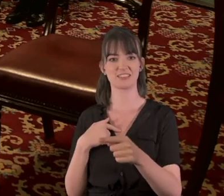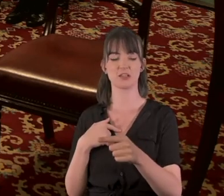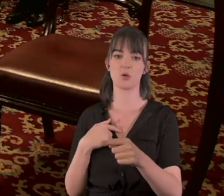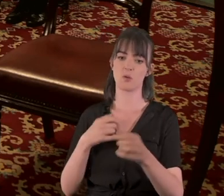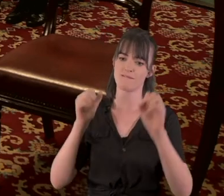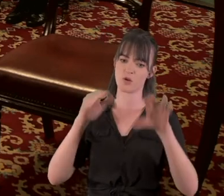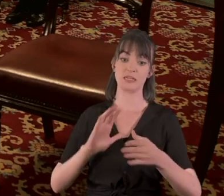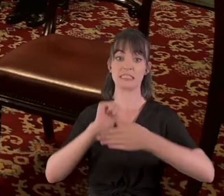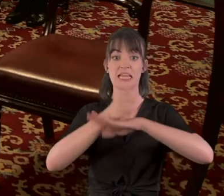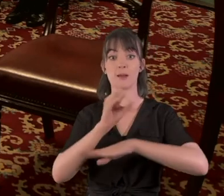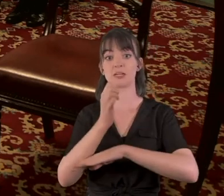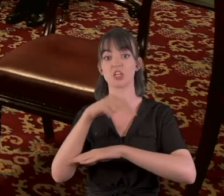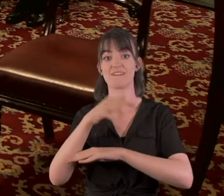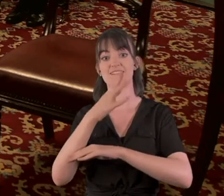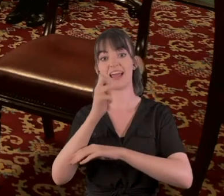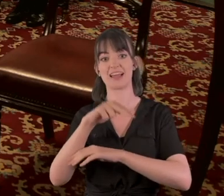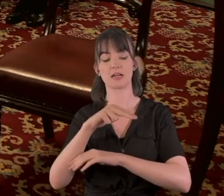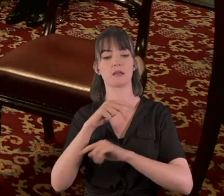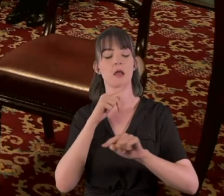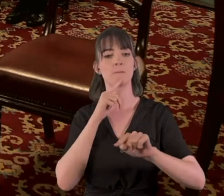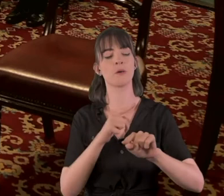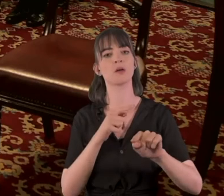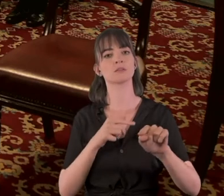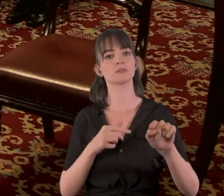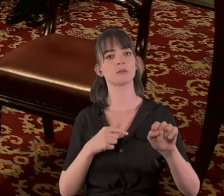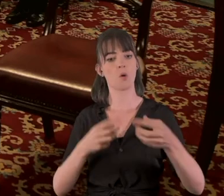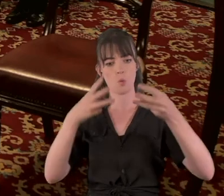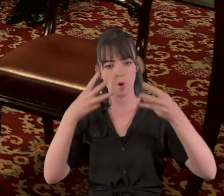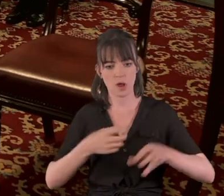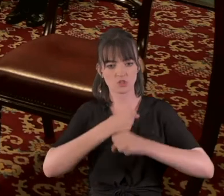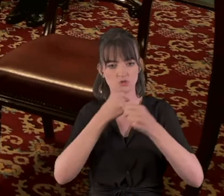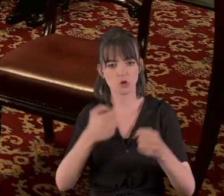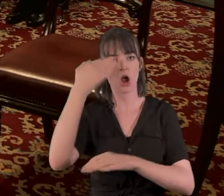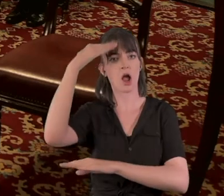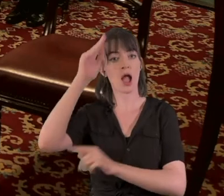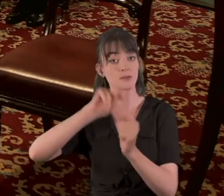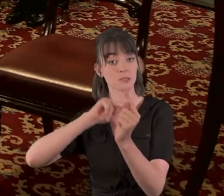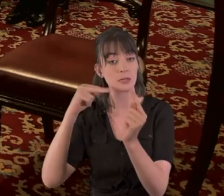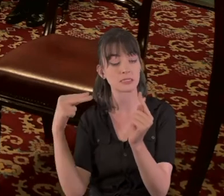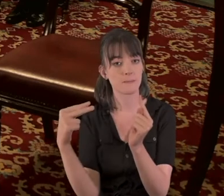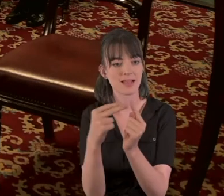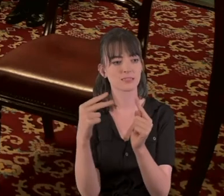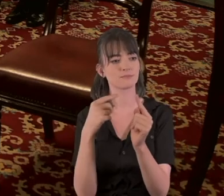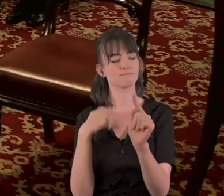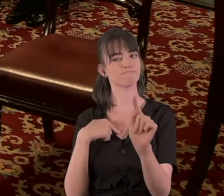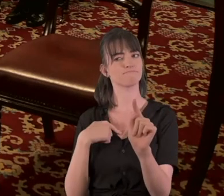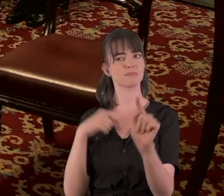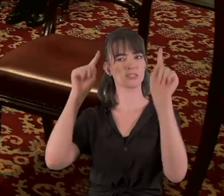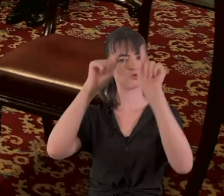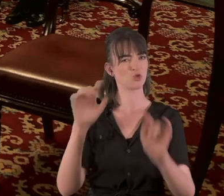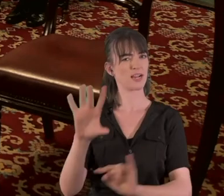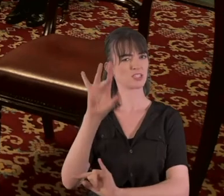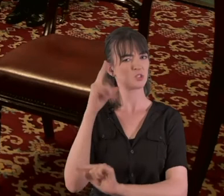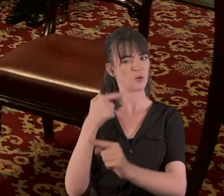Féin. But if you want to go for a maximalist position from the Irish perspective, seems kind of counterintuitive to have